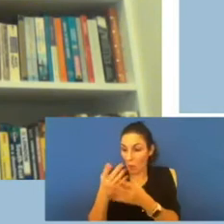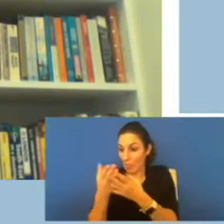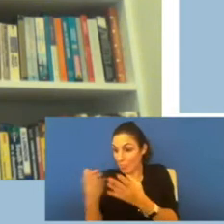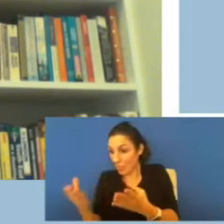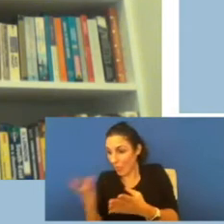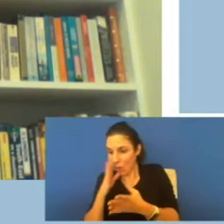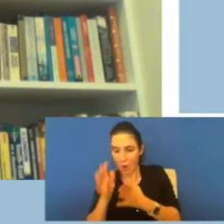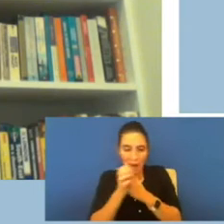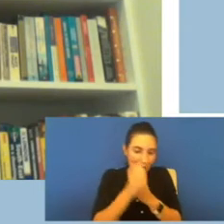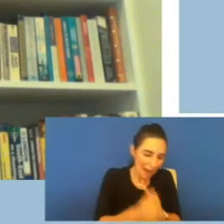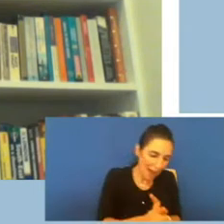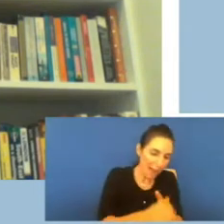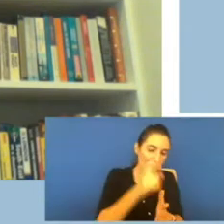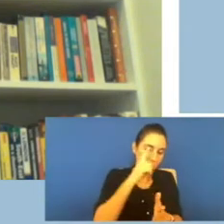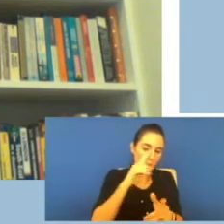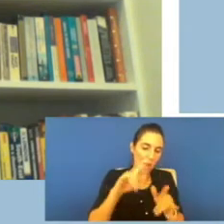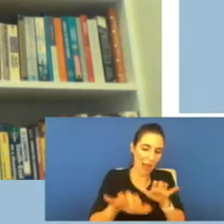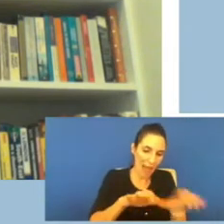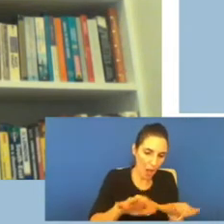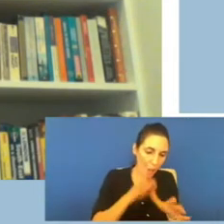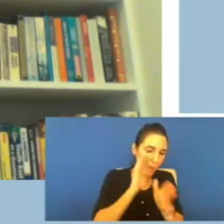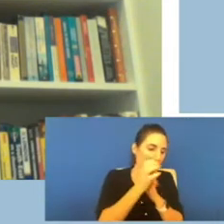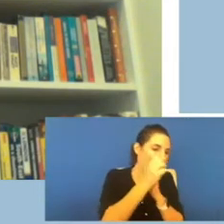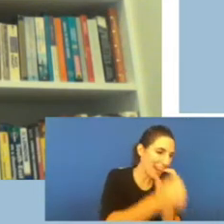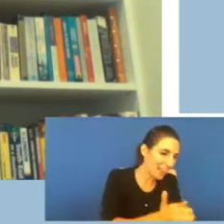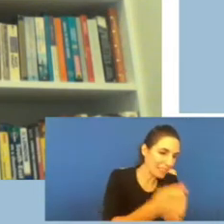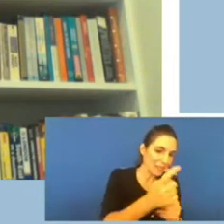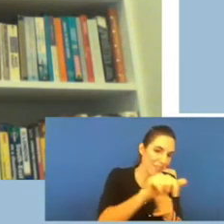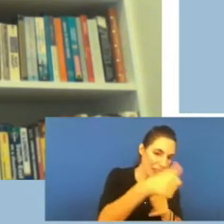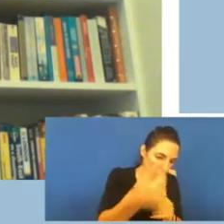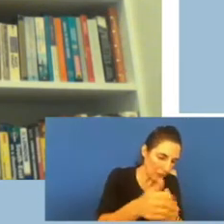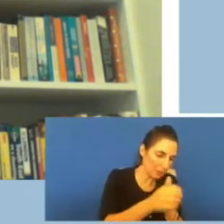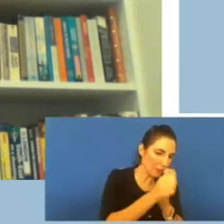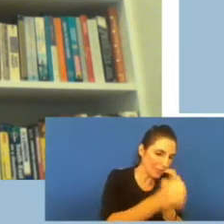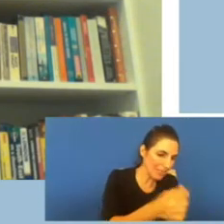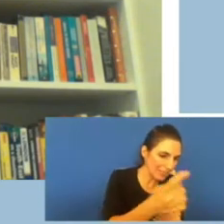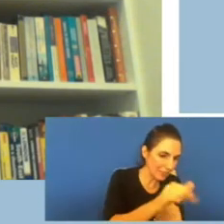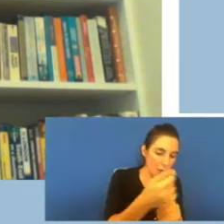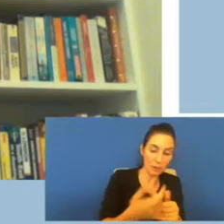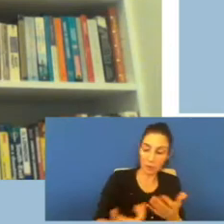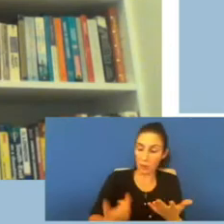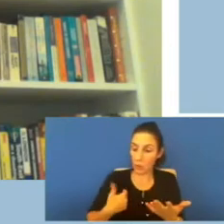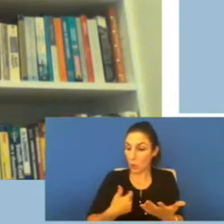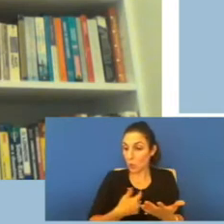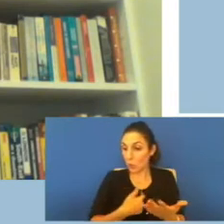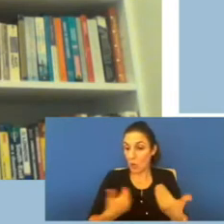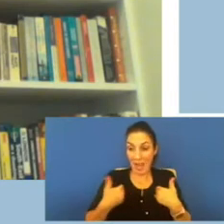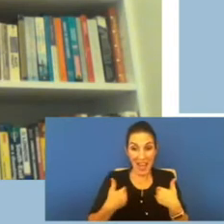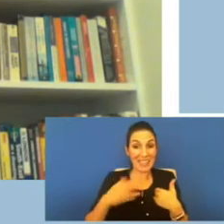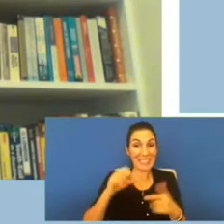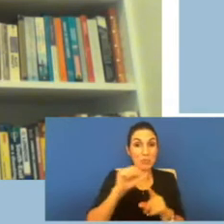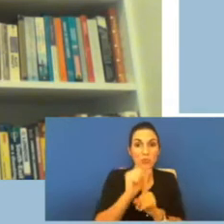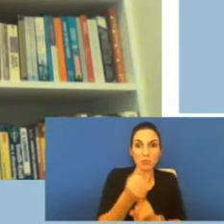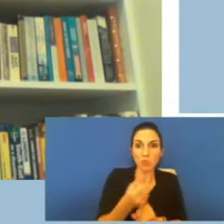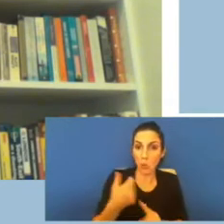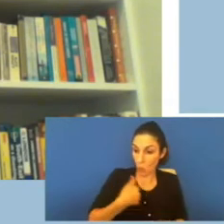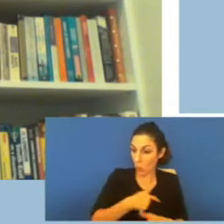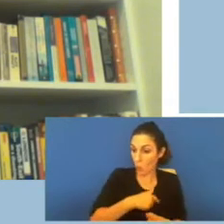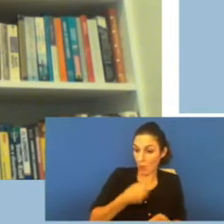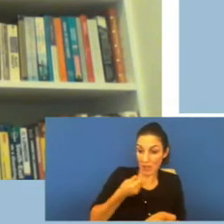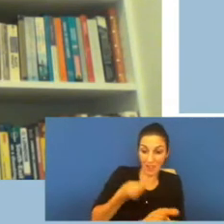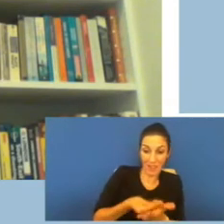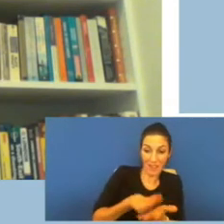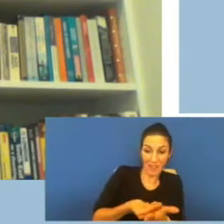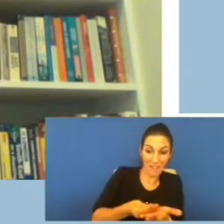trying something different, leading to something different. So, practically speaking, we've had situations where, we, the funder, are all about equity and